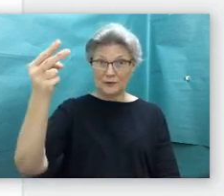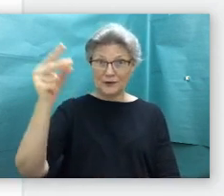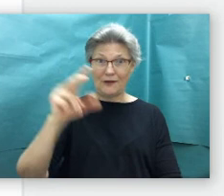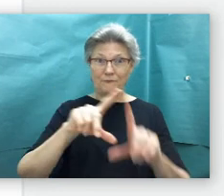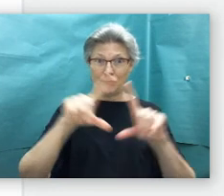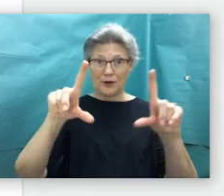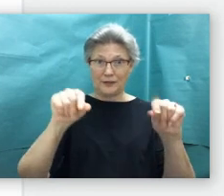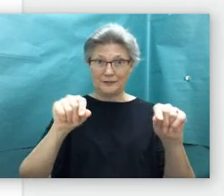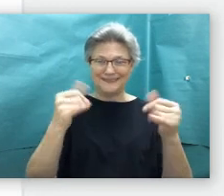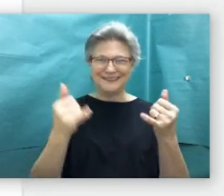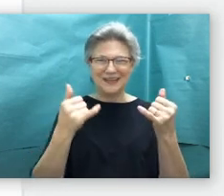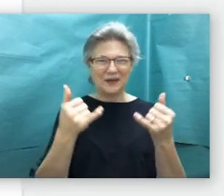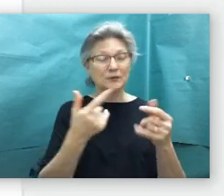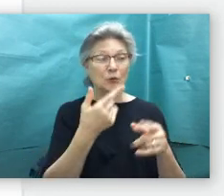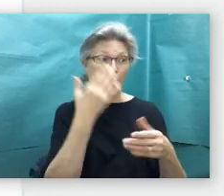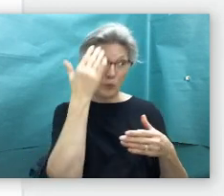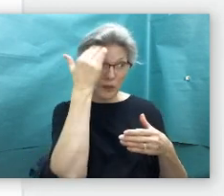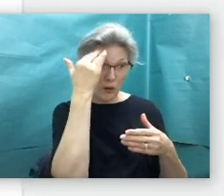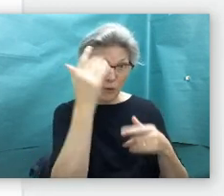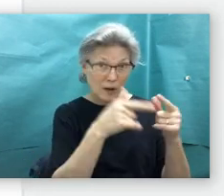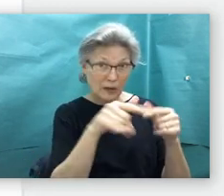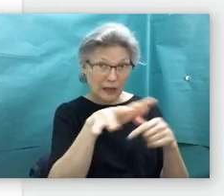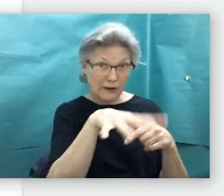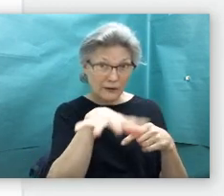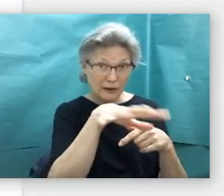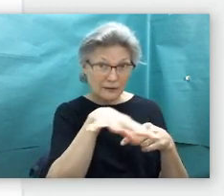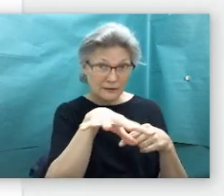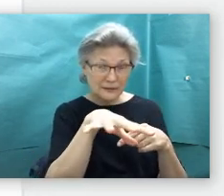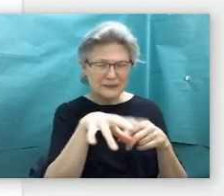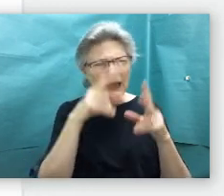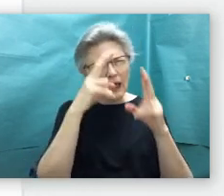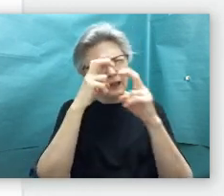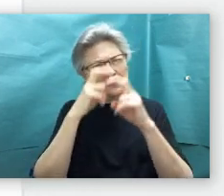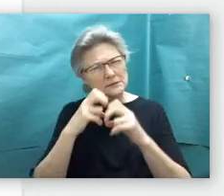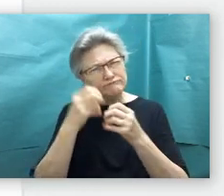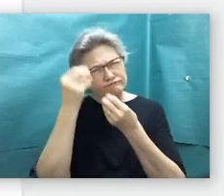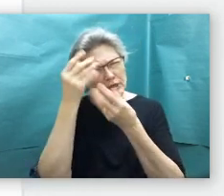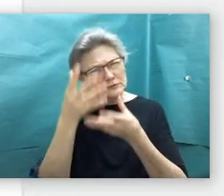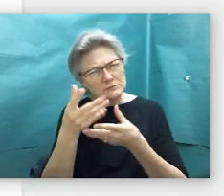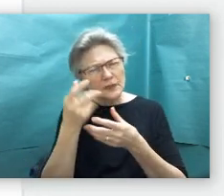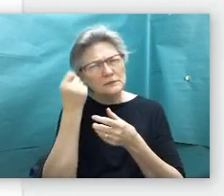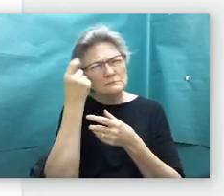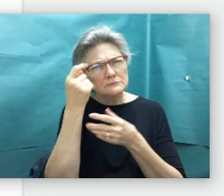brick. Today we took what we know about area to analyze information and